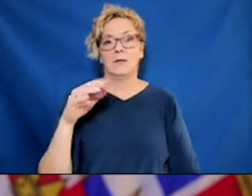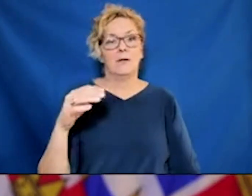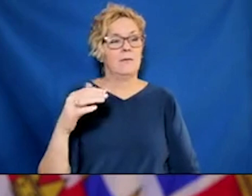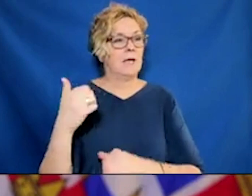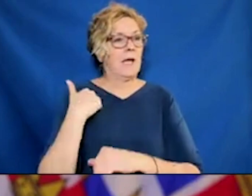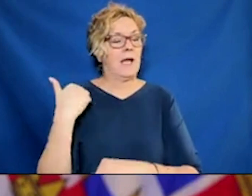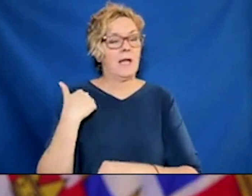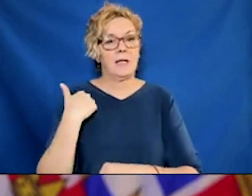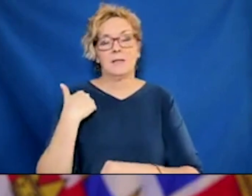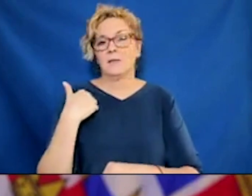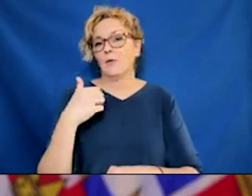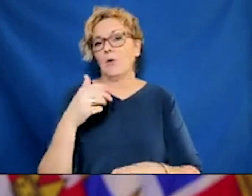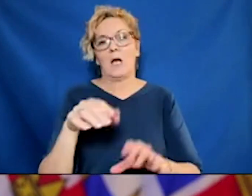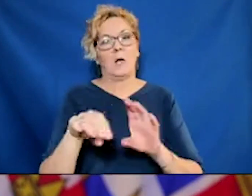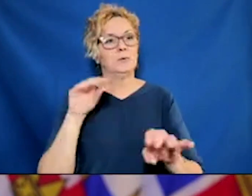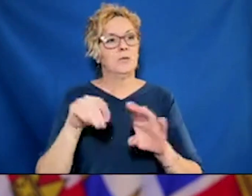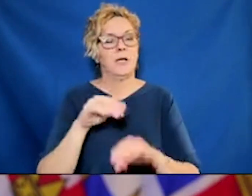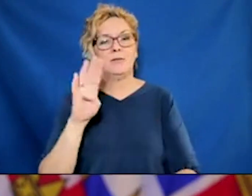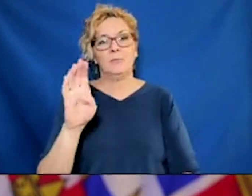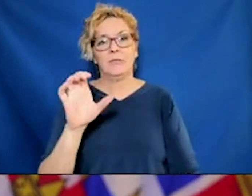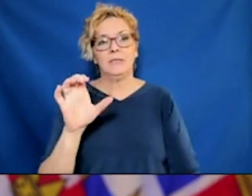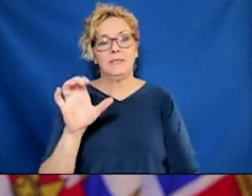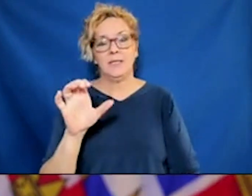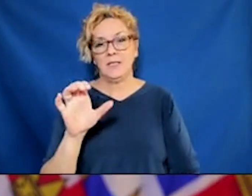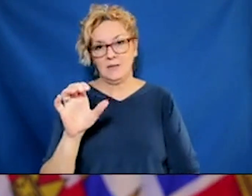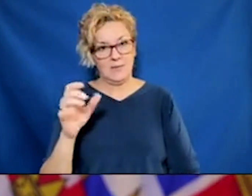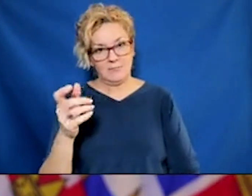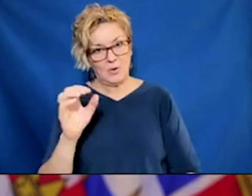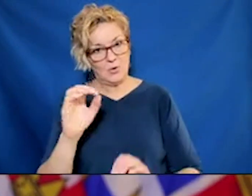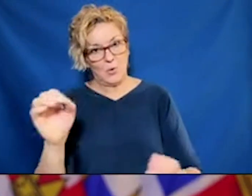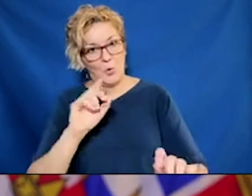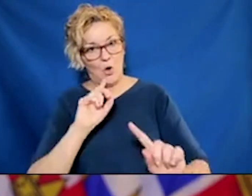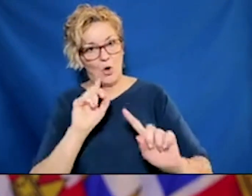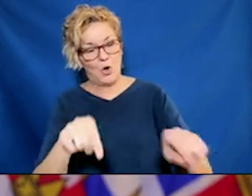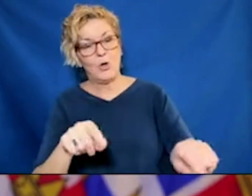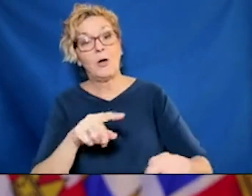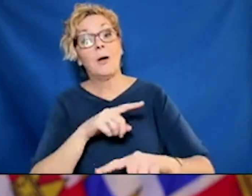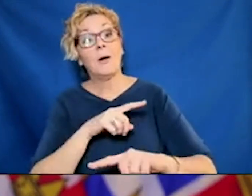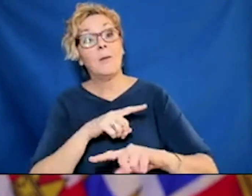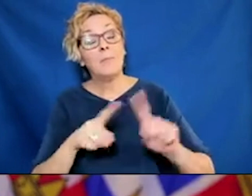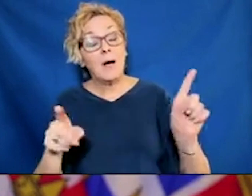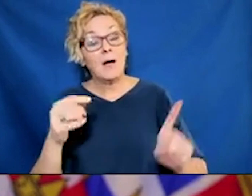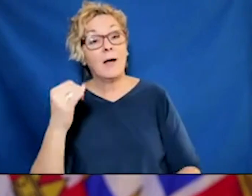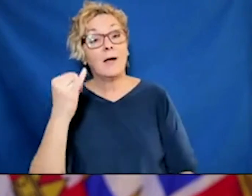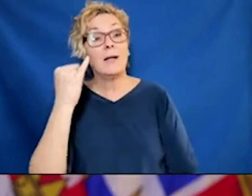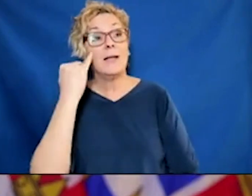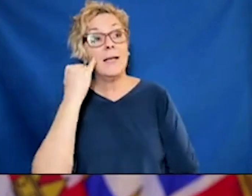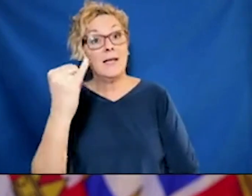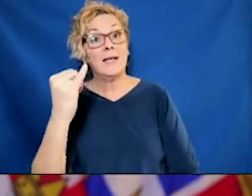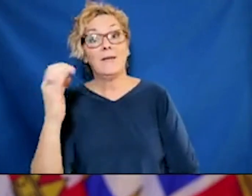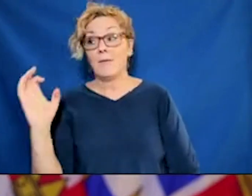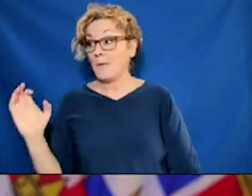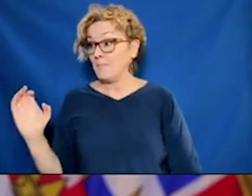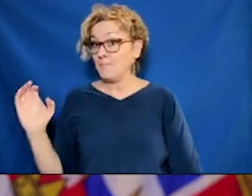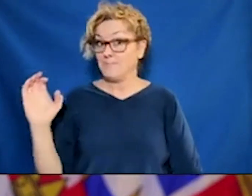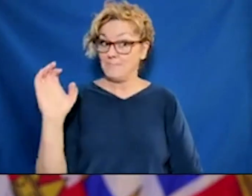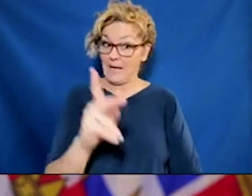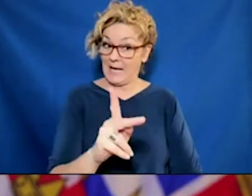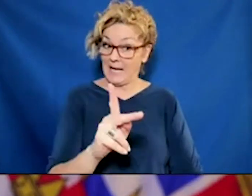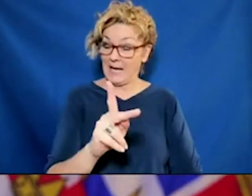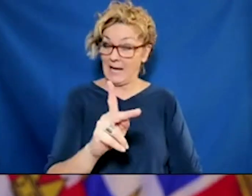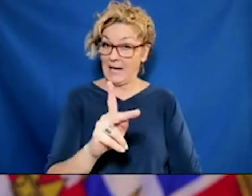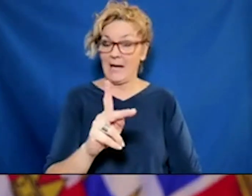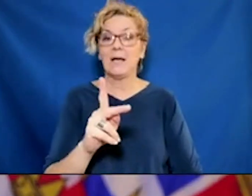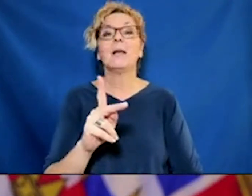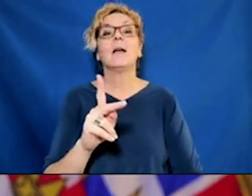terms of the requirements to quarantine if you return from outside the country. We have strongly recommended that